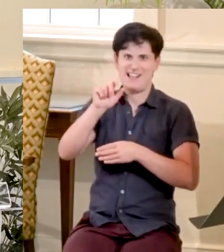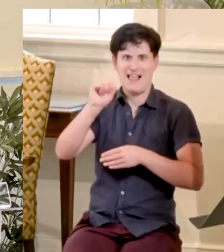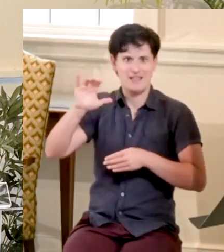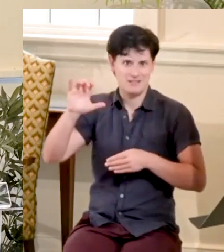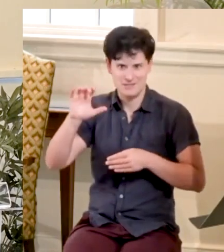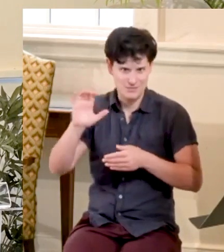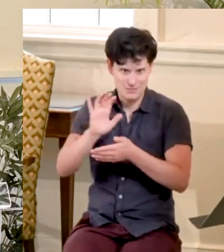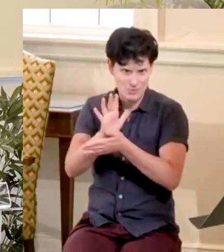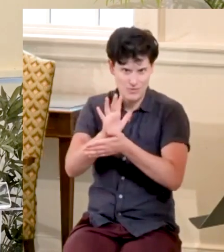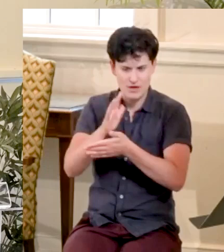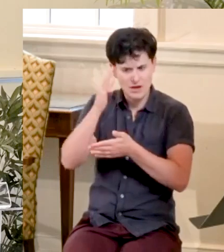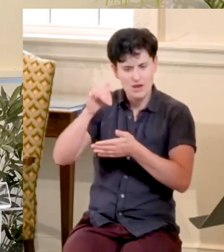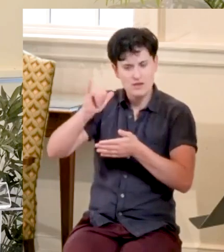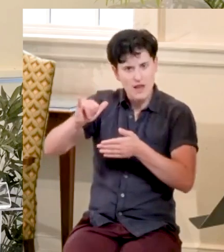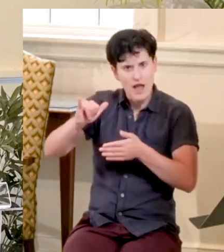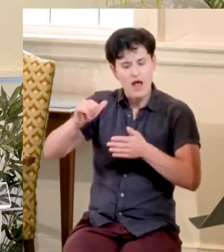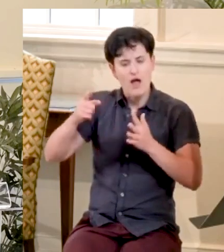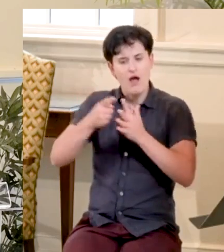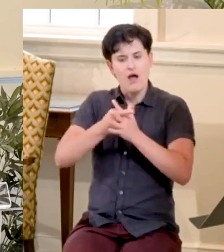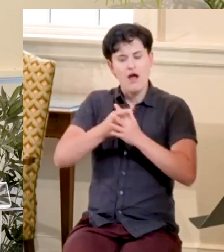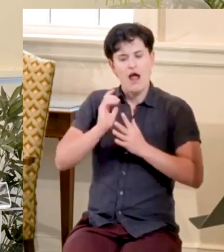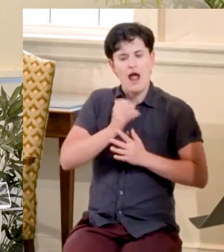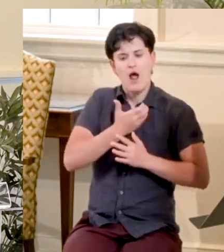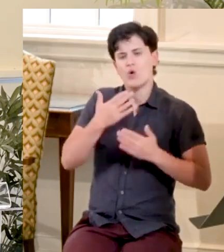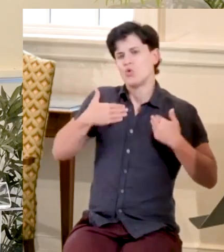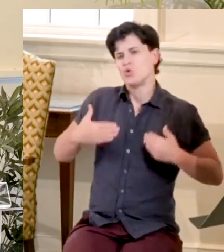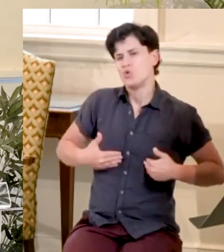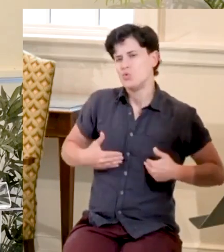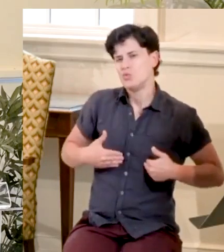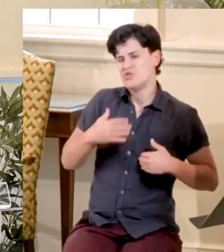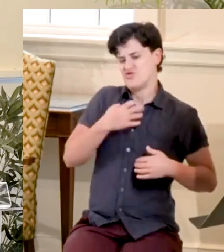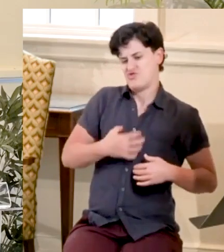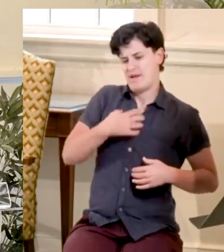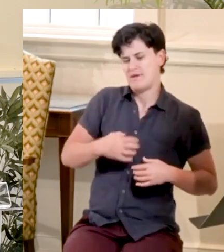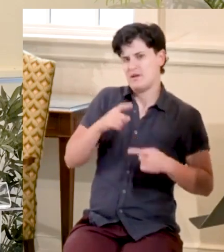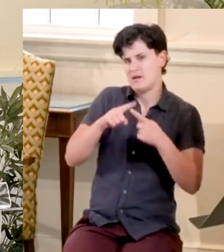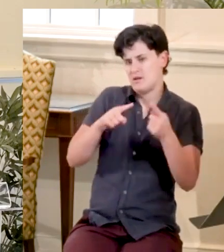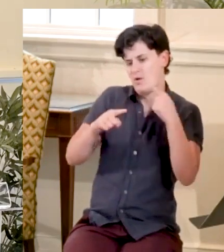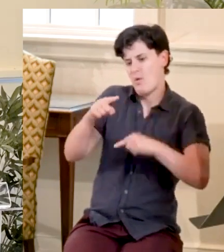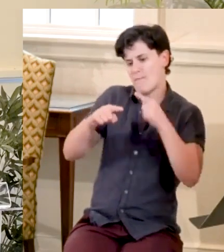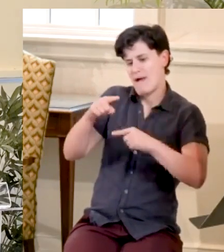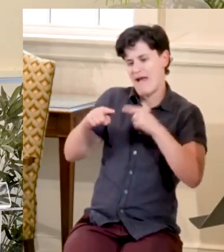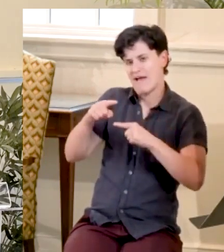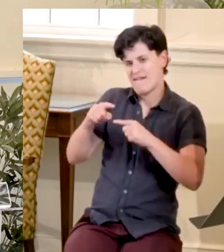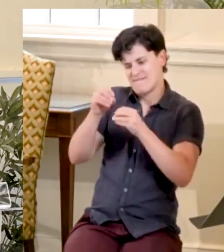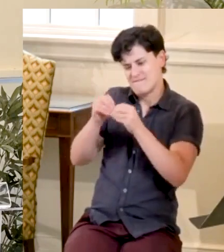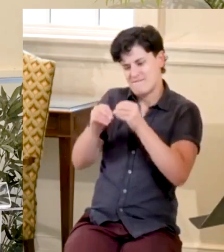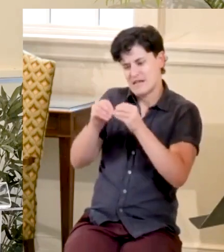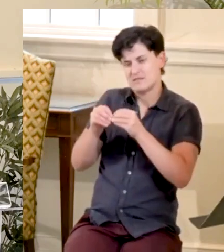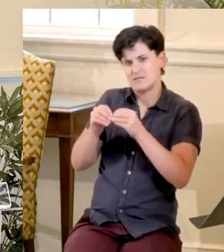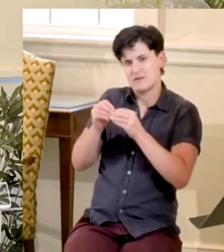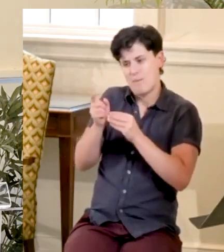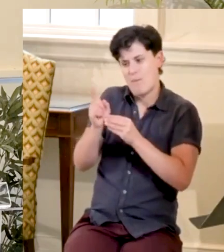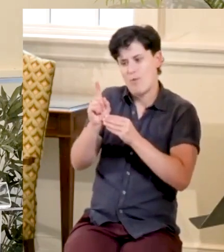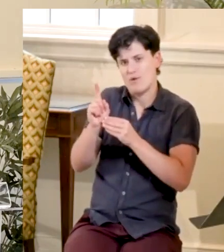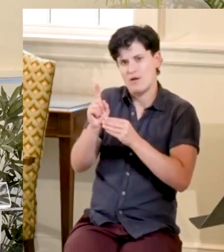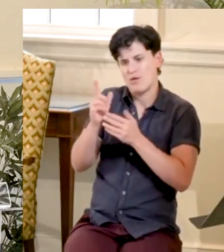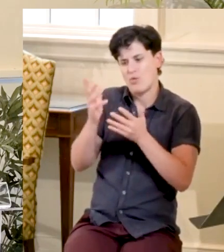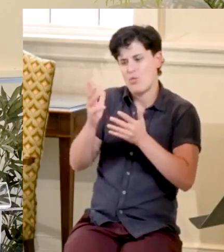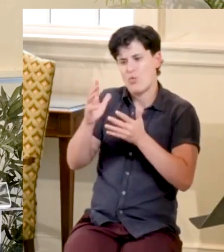craving to redo a moment, to fix what went wrong, and to get it right this